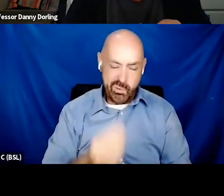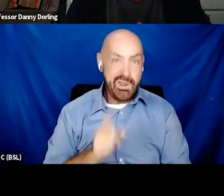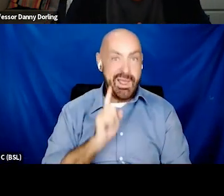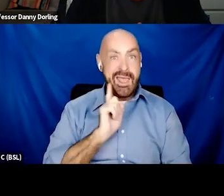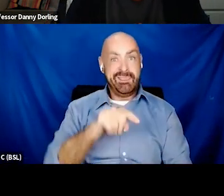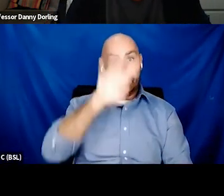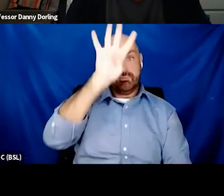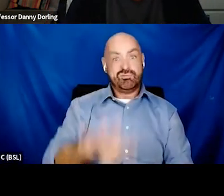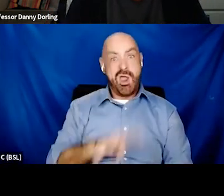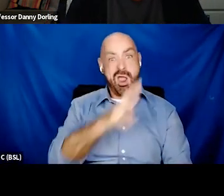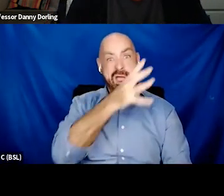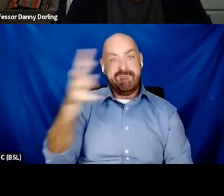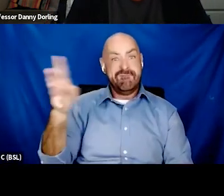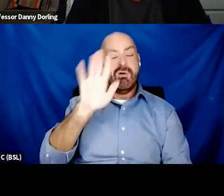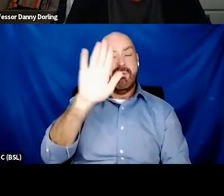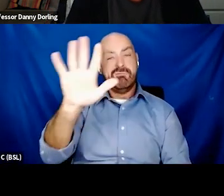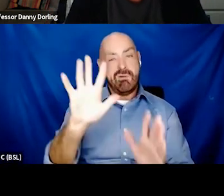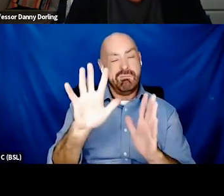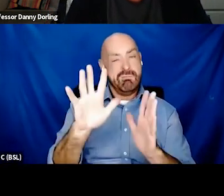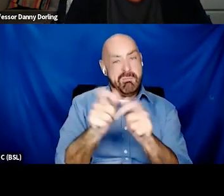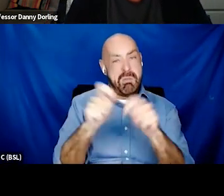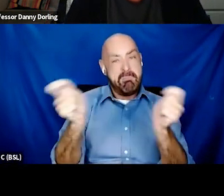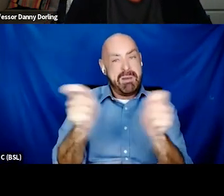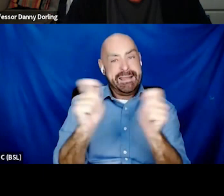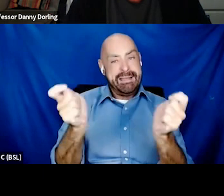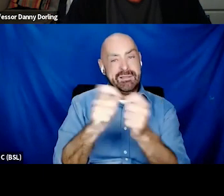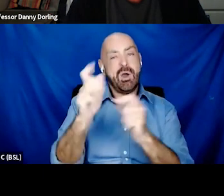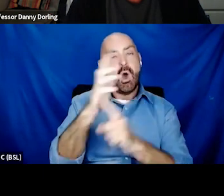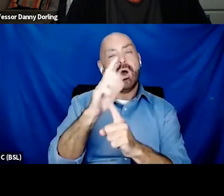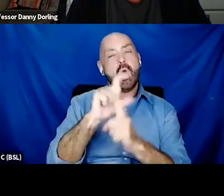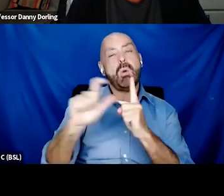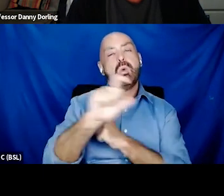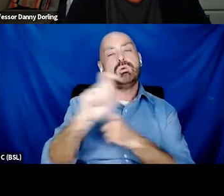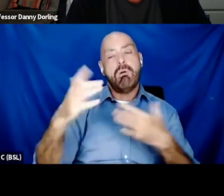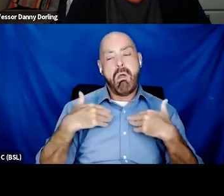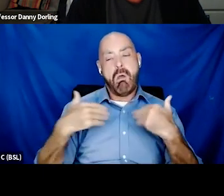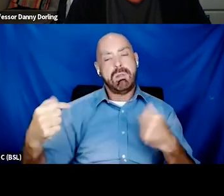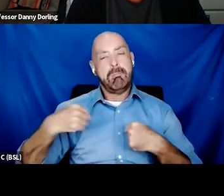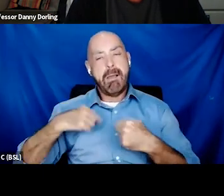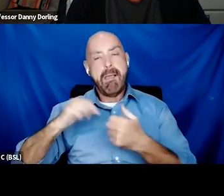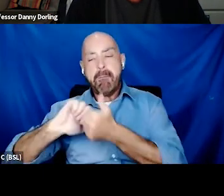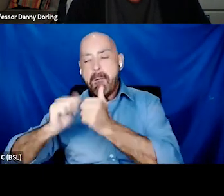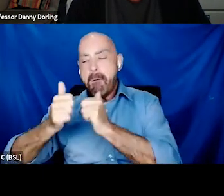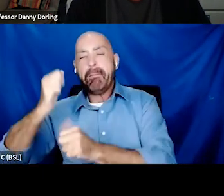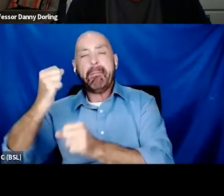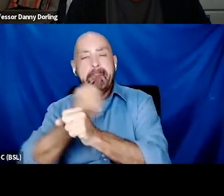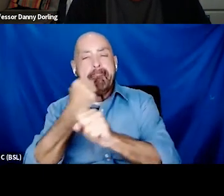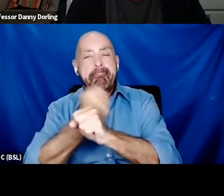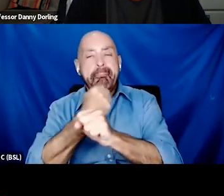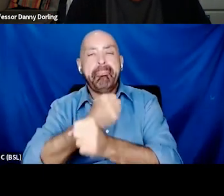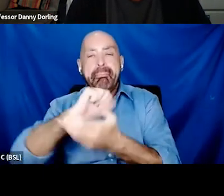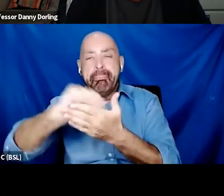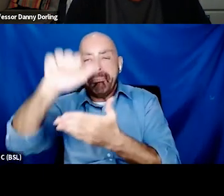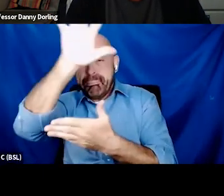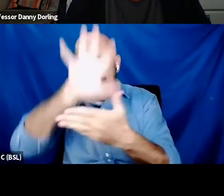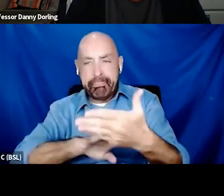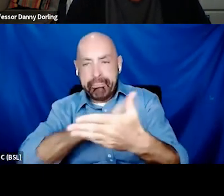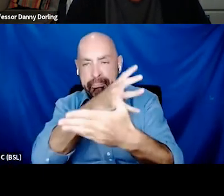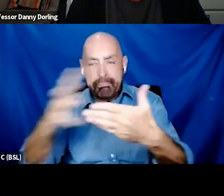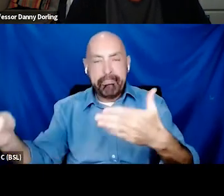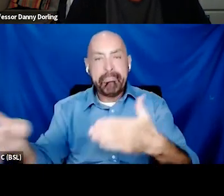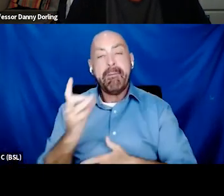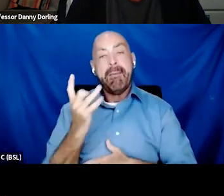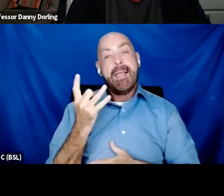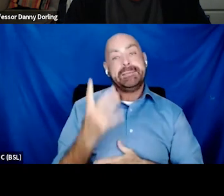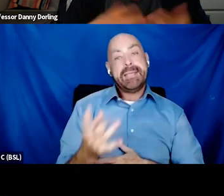publication, the Journal of Epidemiology and Community Health, that I and my colleagues produced. The yellow line is